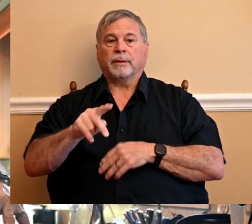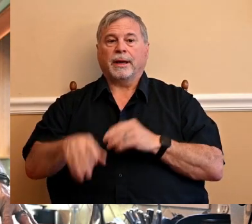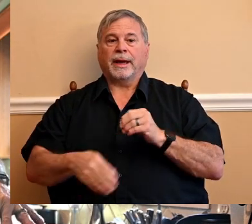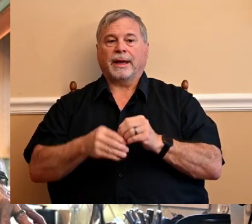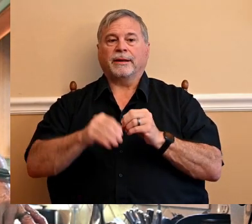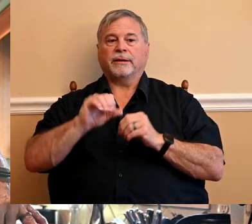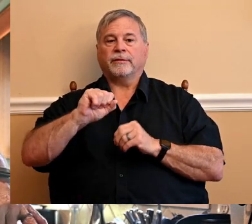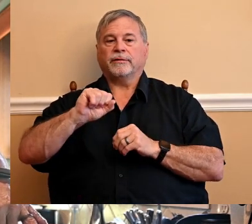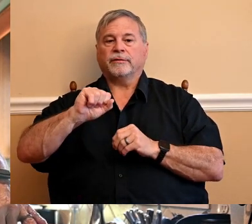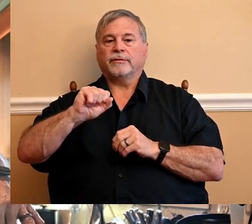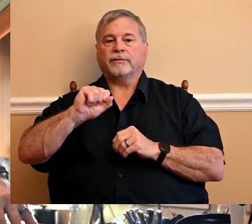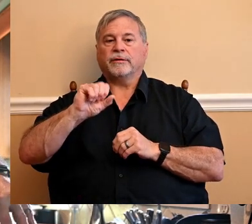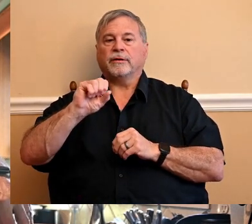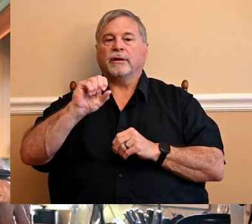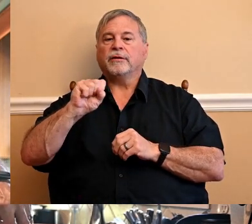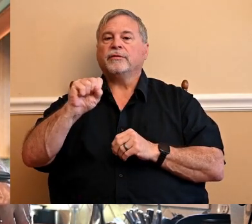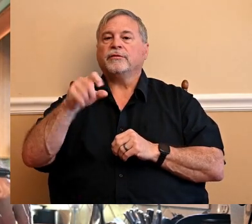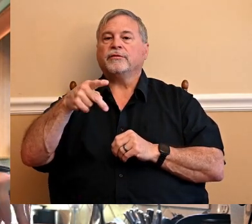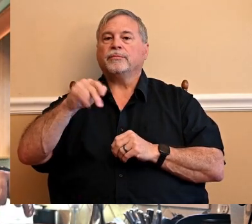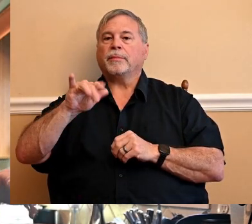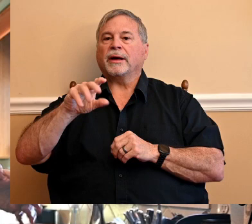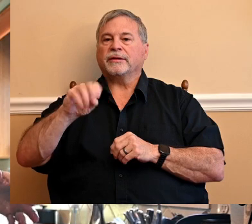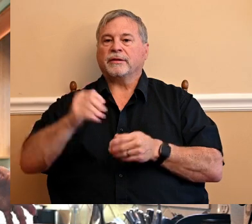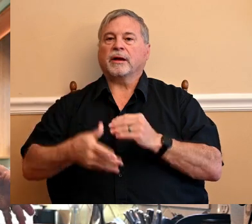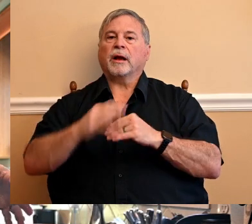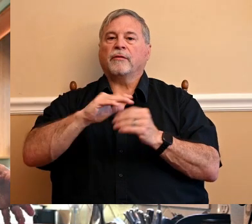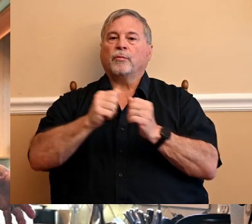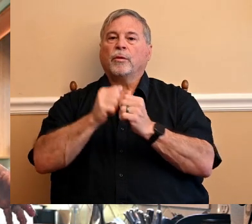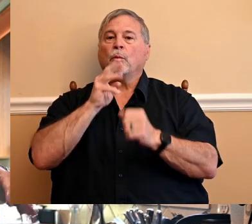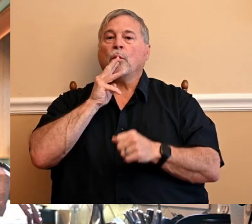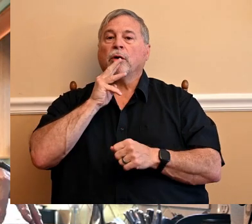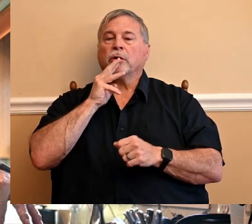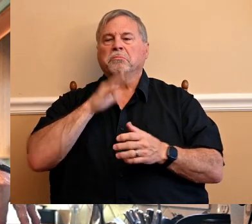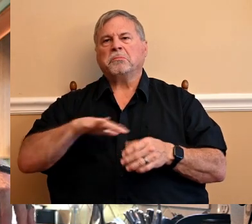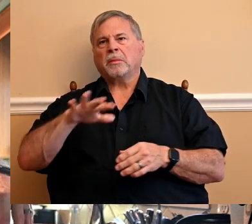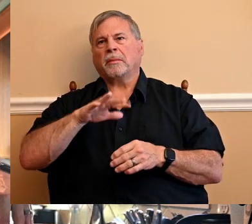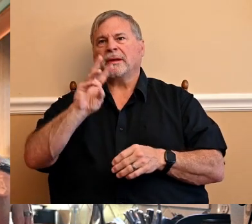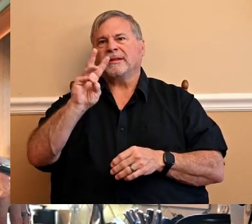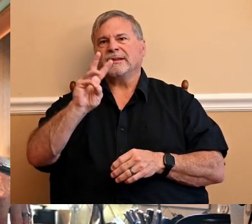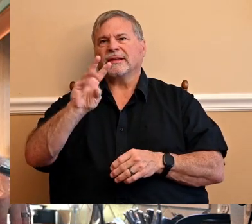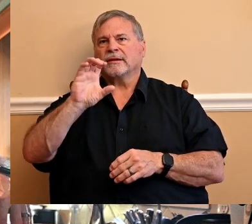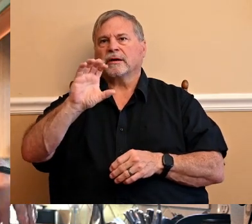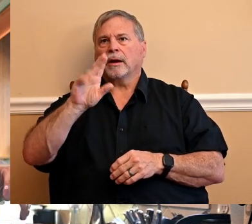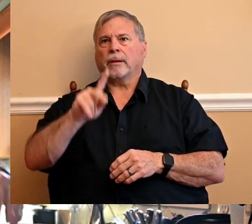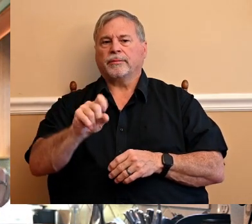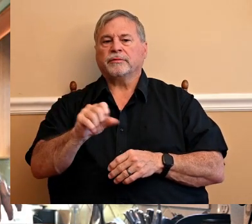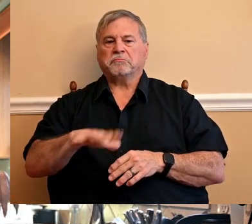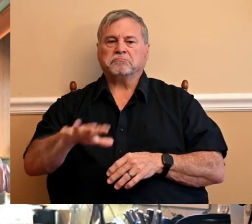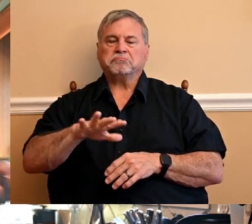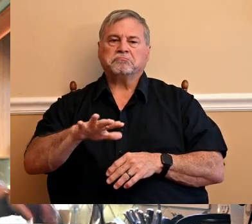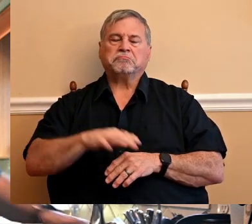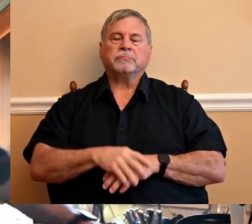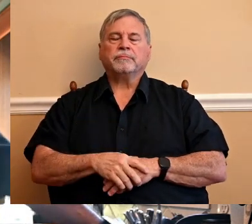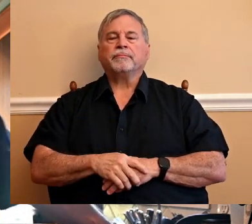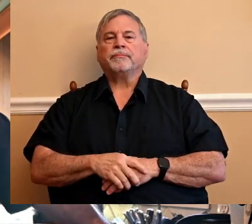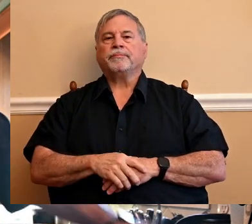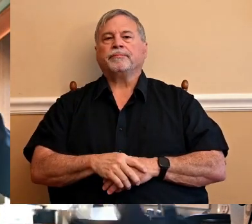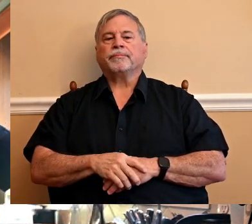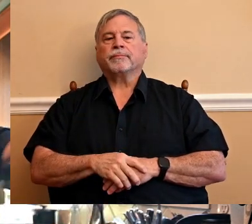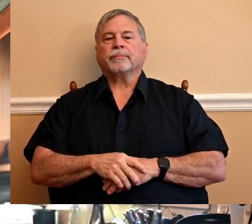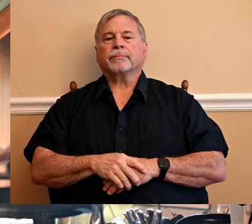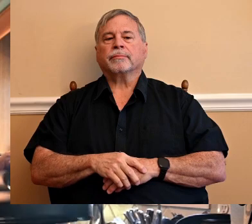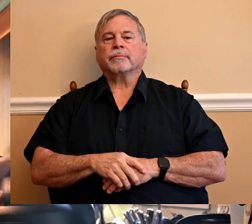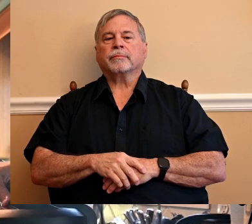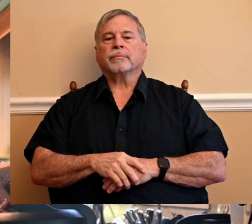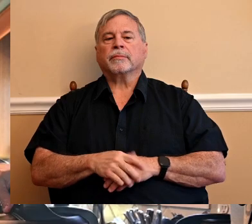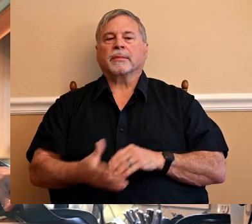then cover the meat with water. Now it could be about 6 cups or so of water in here, but don't worry about that. We're going to put the